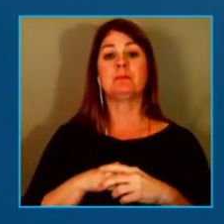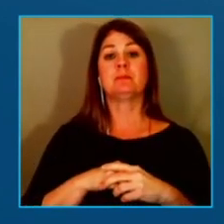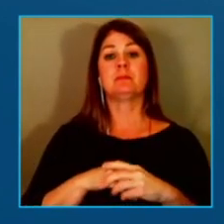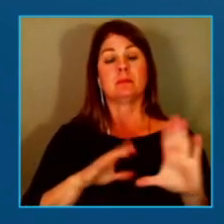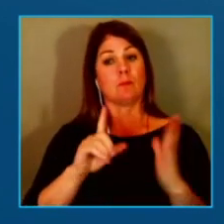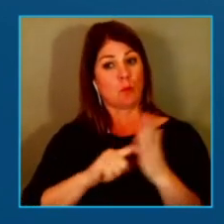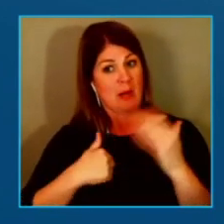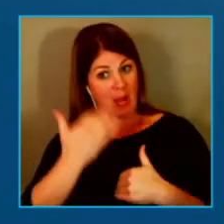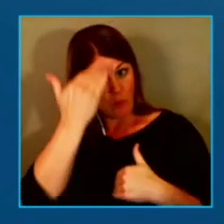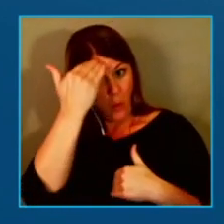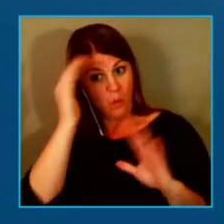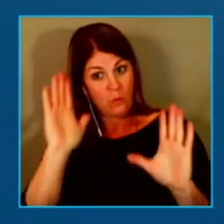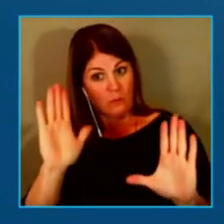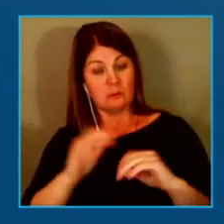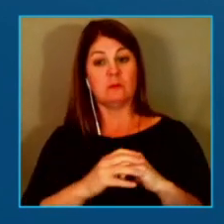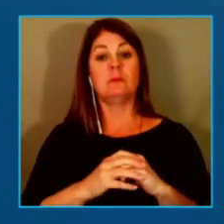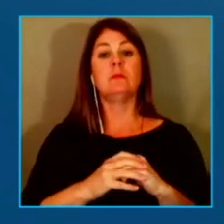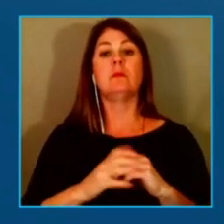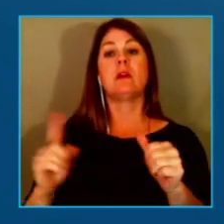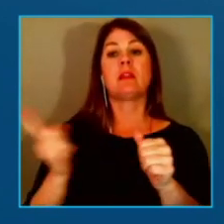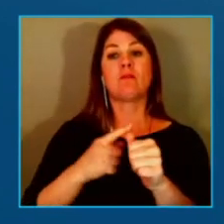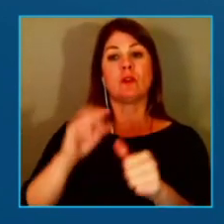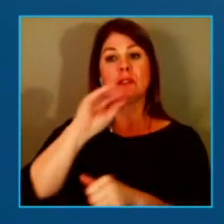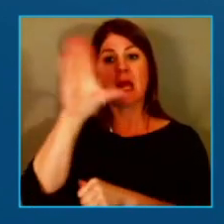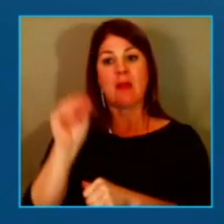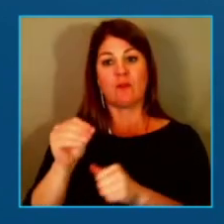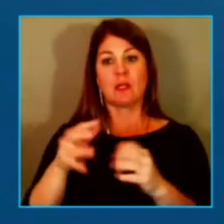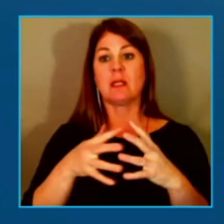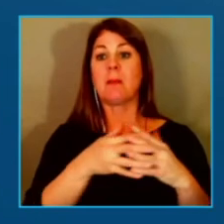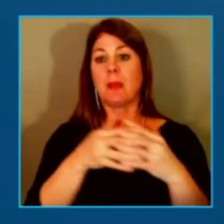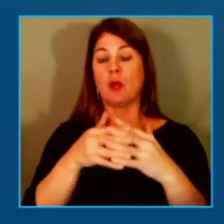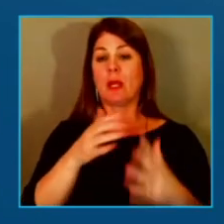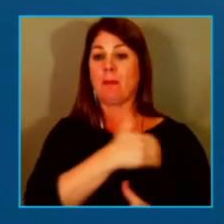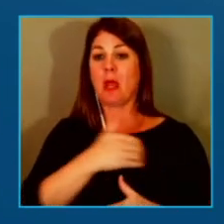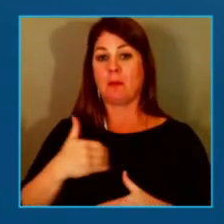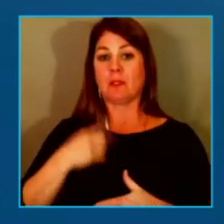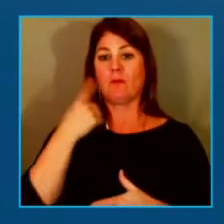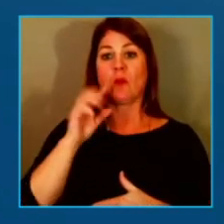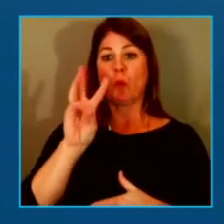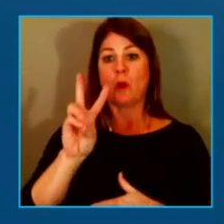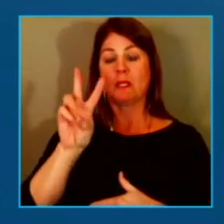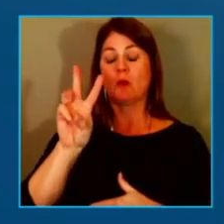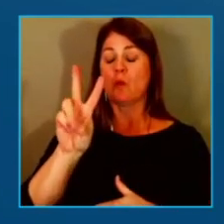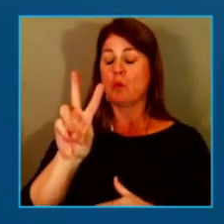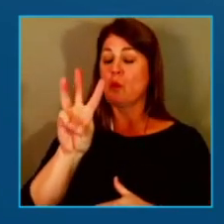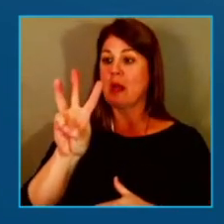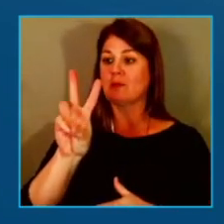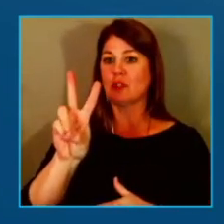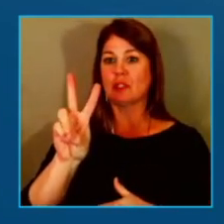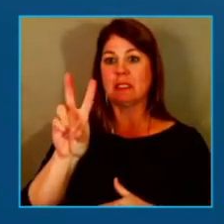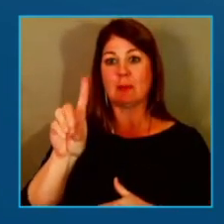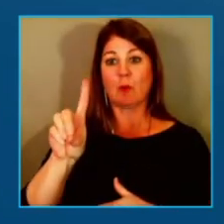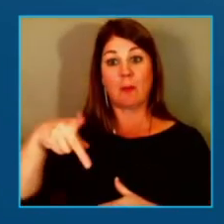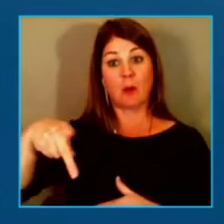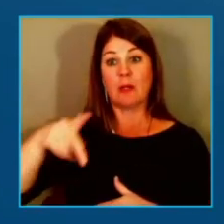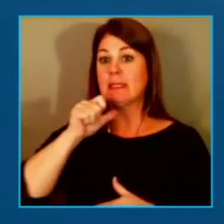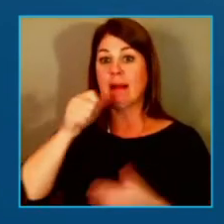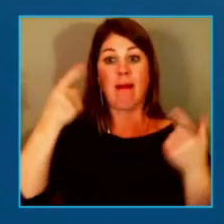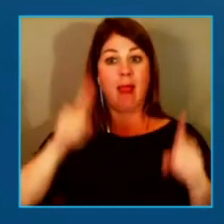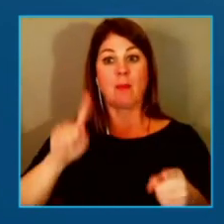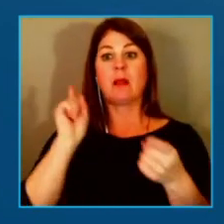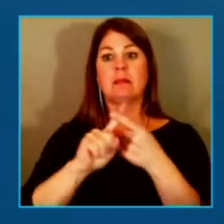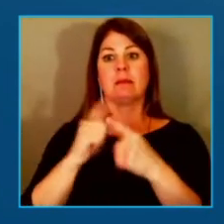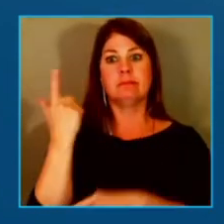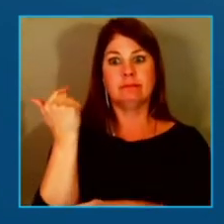knowledge, the first African-American members of the West Virginia Democratic Party didn't happen until last year.